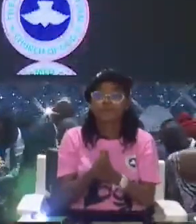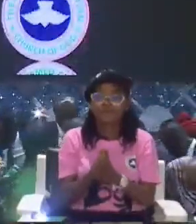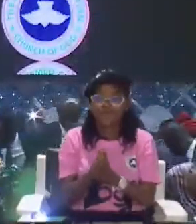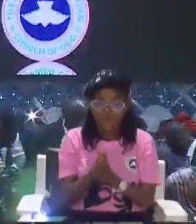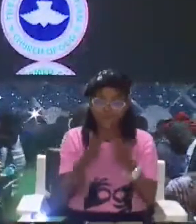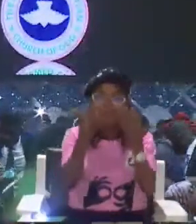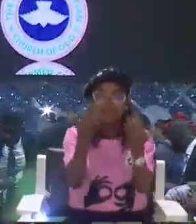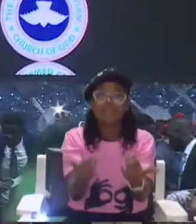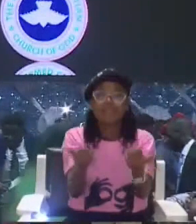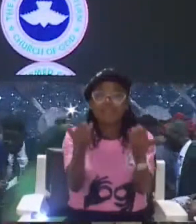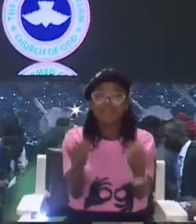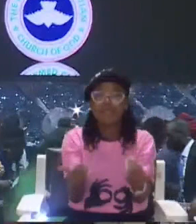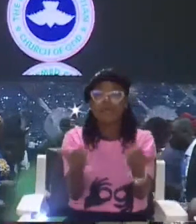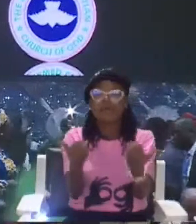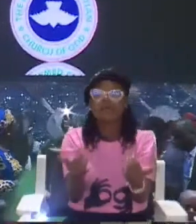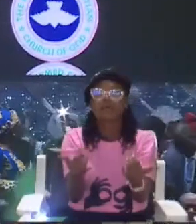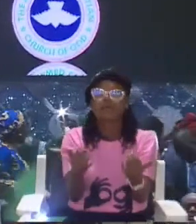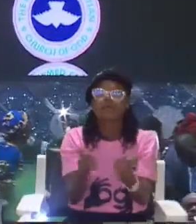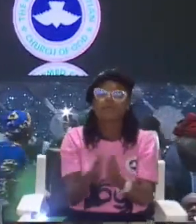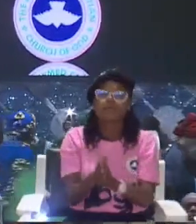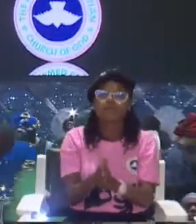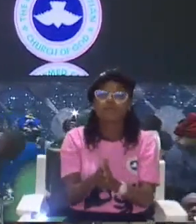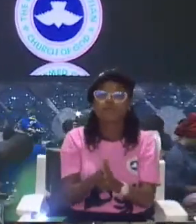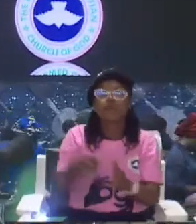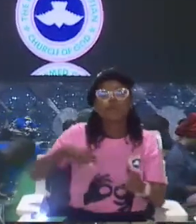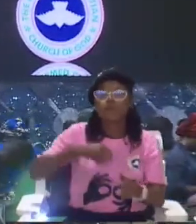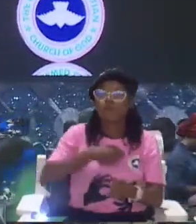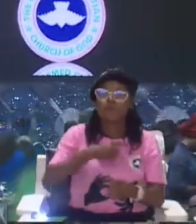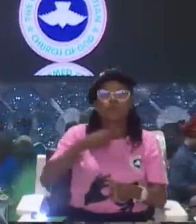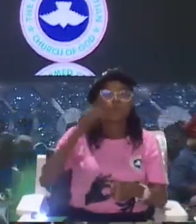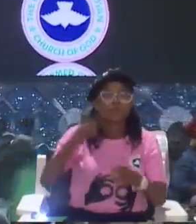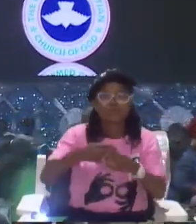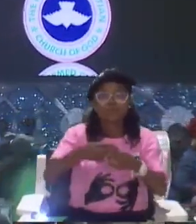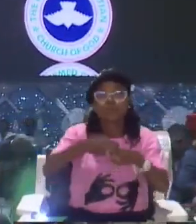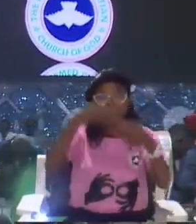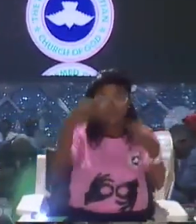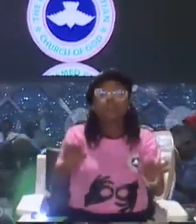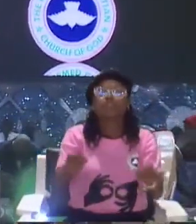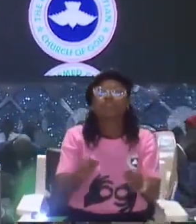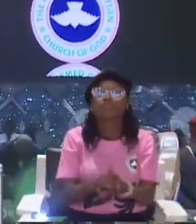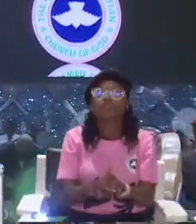Now we are almost through now.